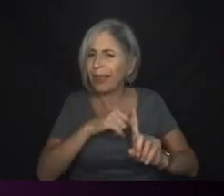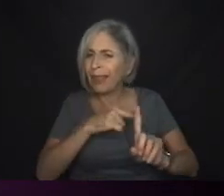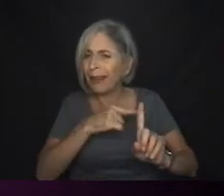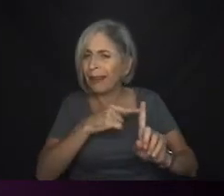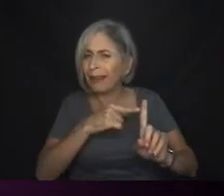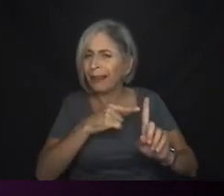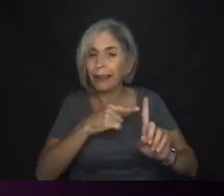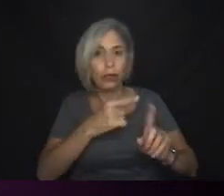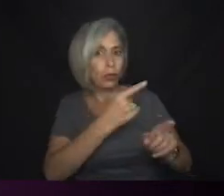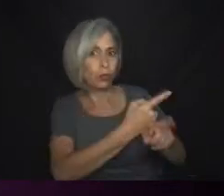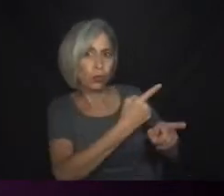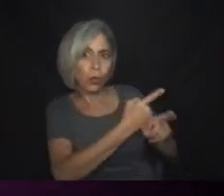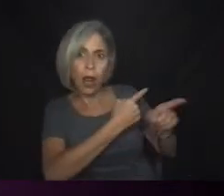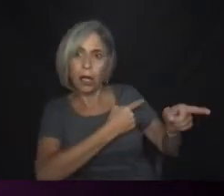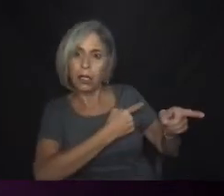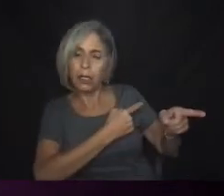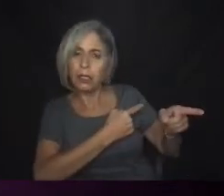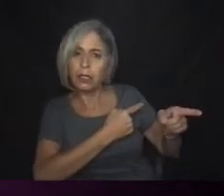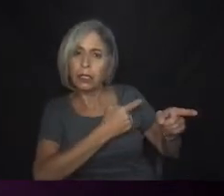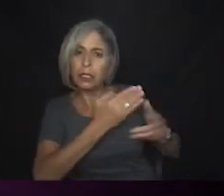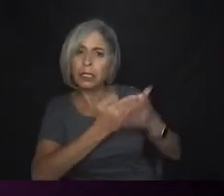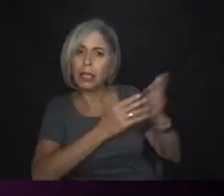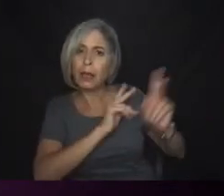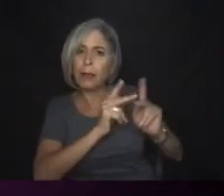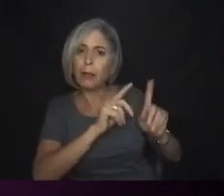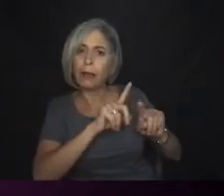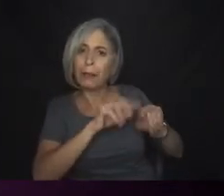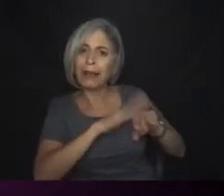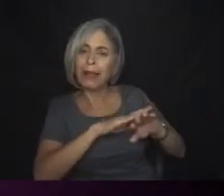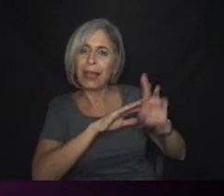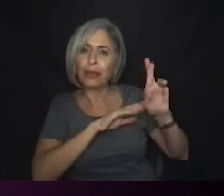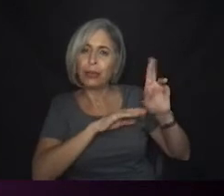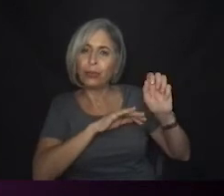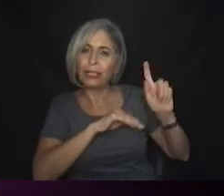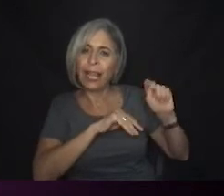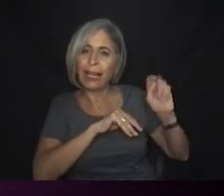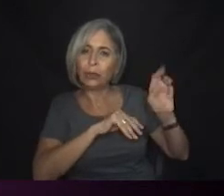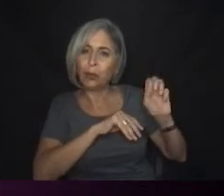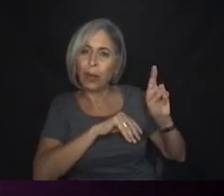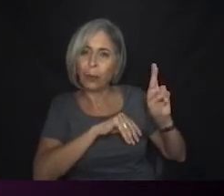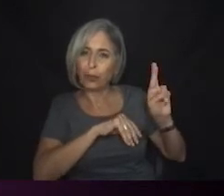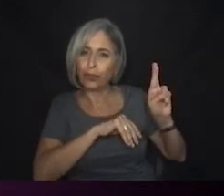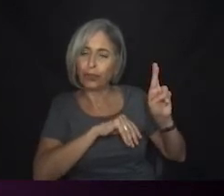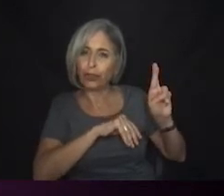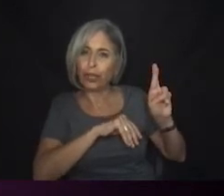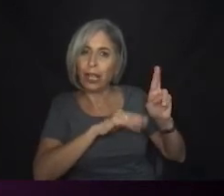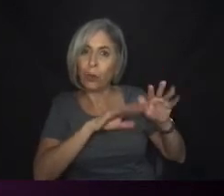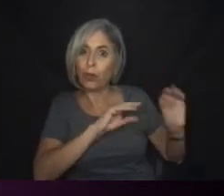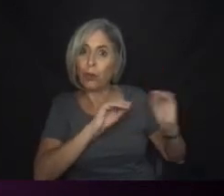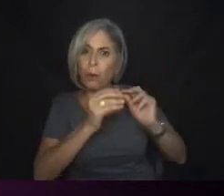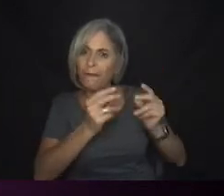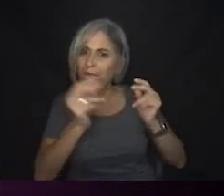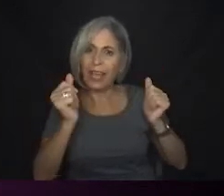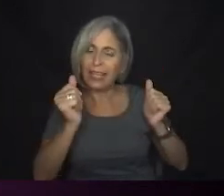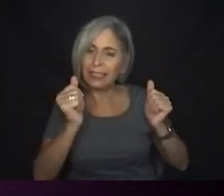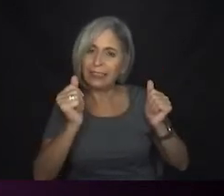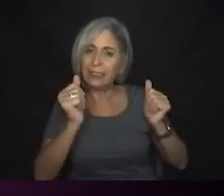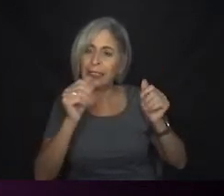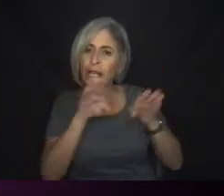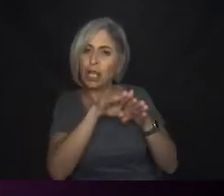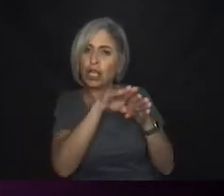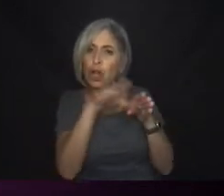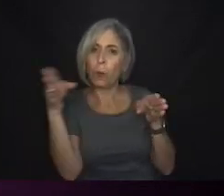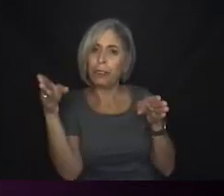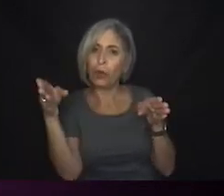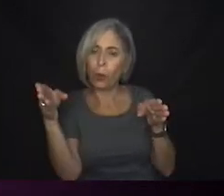React, exactly. So people lean towards React Router. It's just, and I've seen teams that want to move fast that will just like reach for something open source.